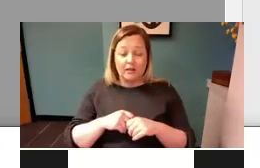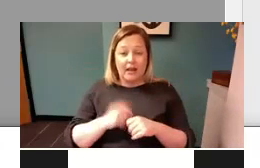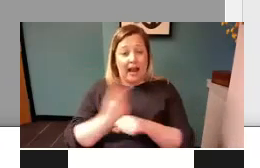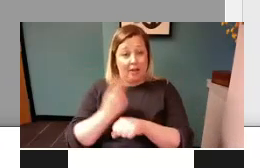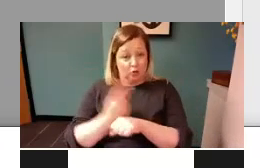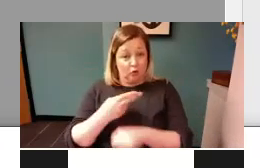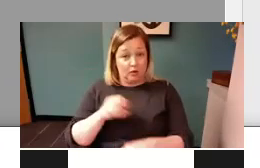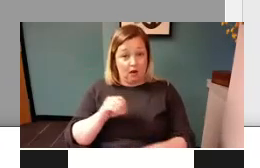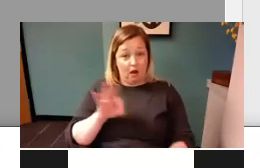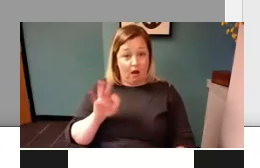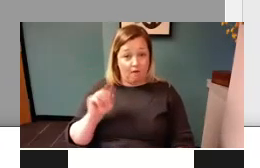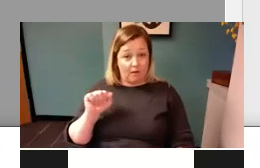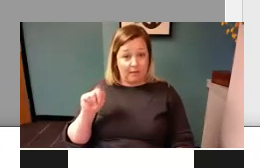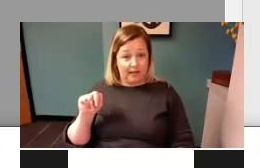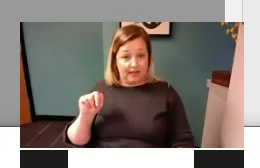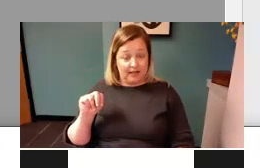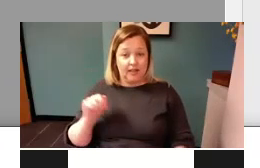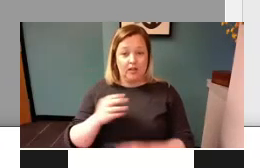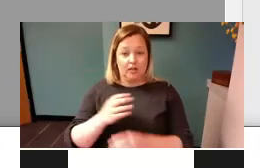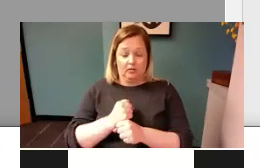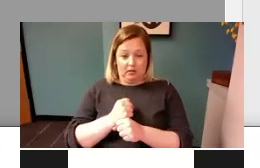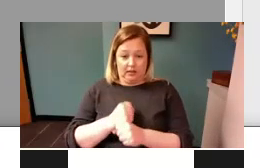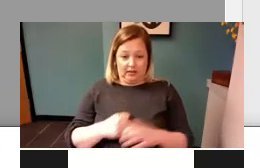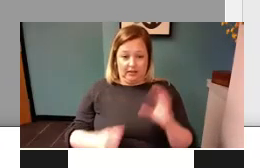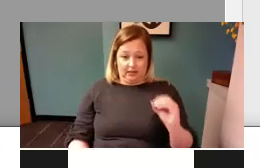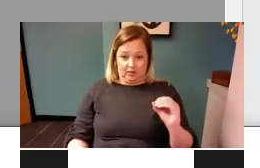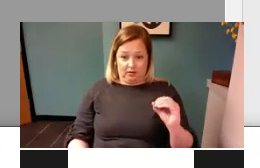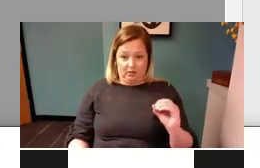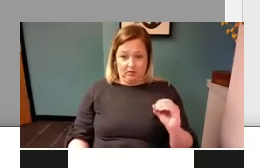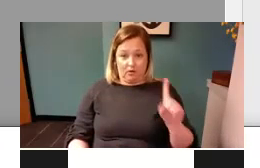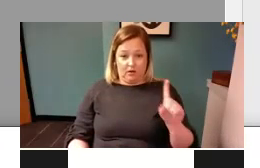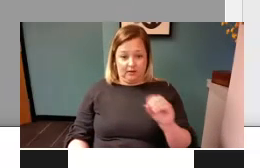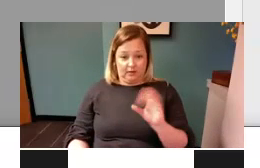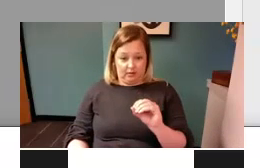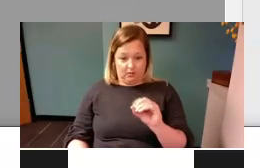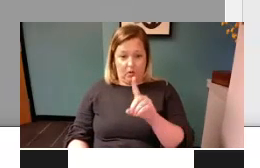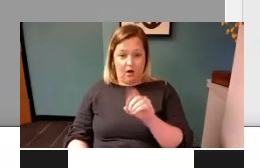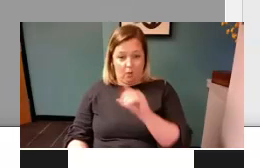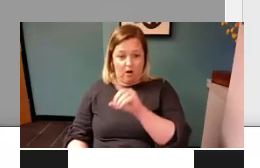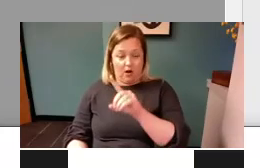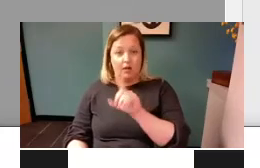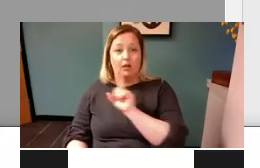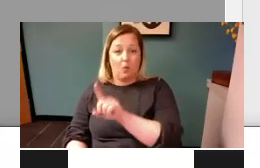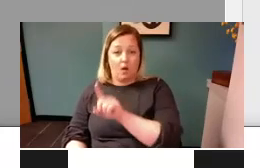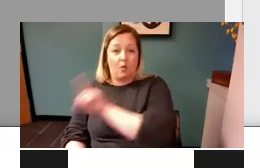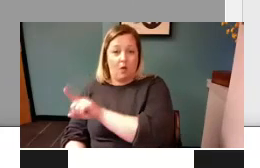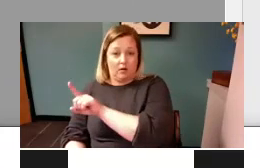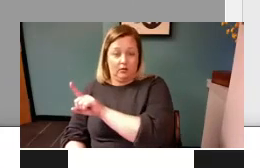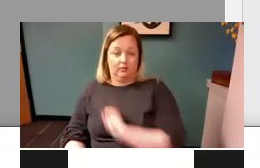get 0, 100, 101, and 11. Now, if you start